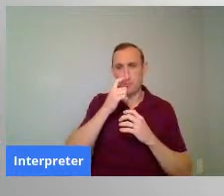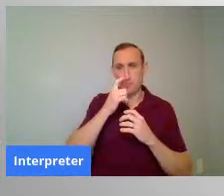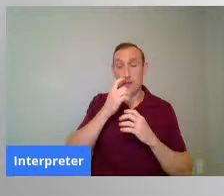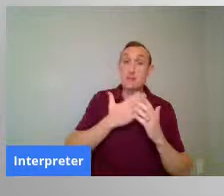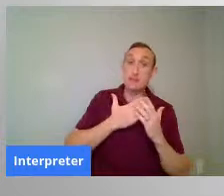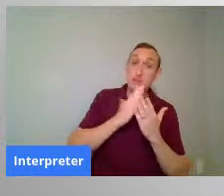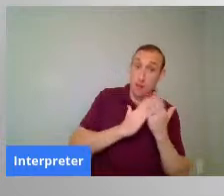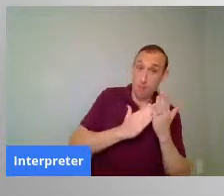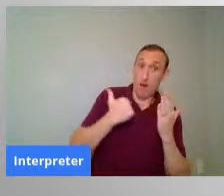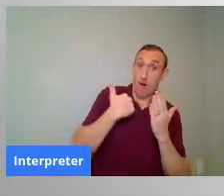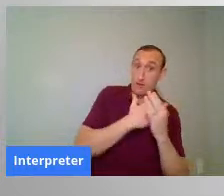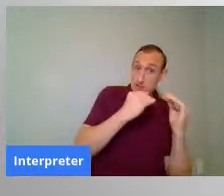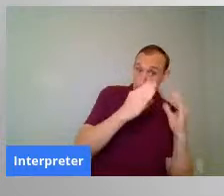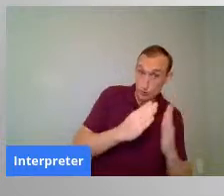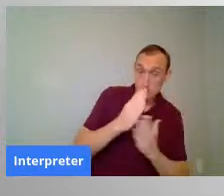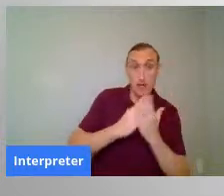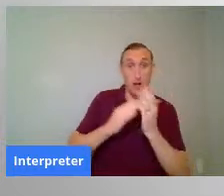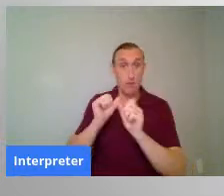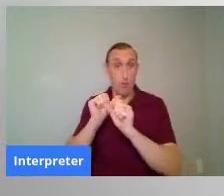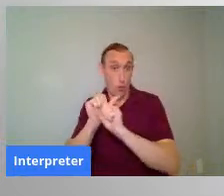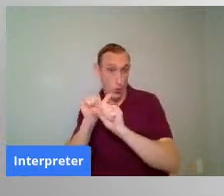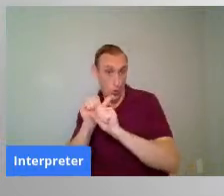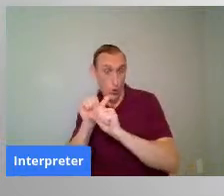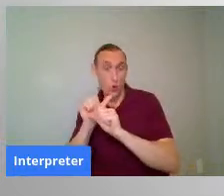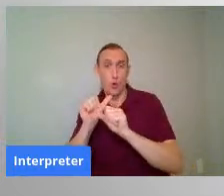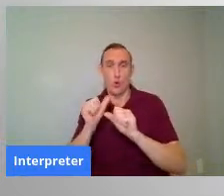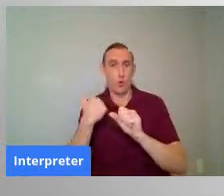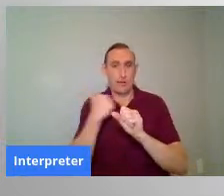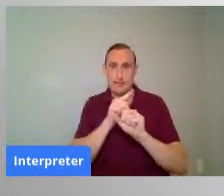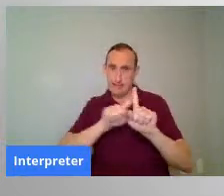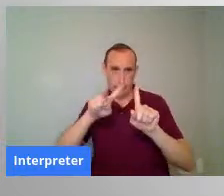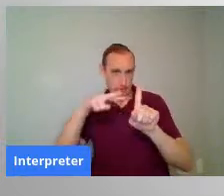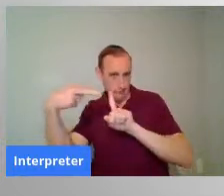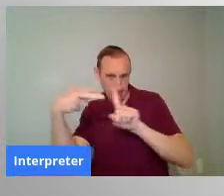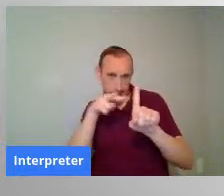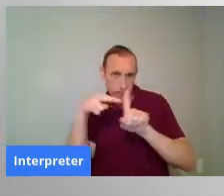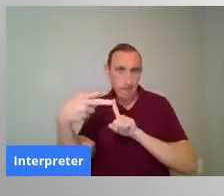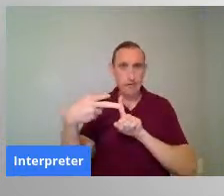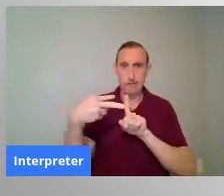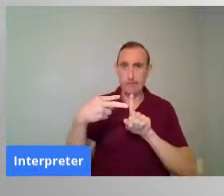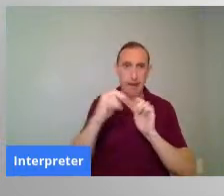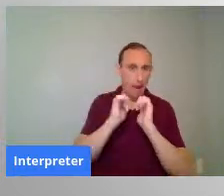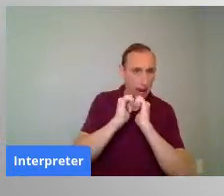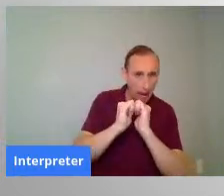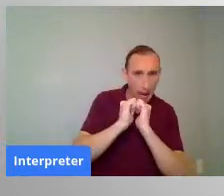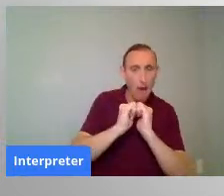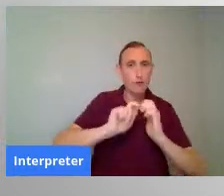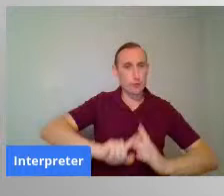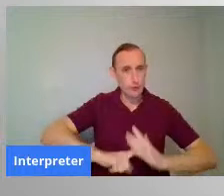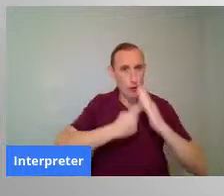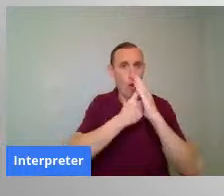against, certainly we all have different perspectives on, on what the phase-in should look like.